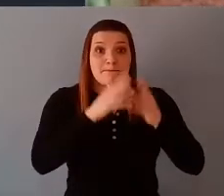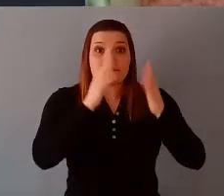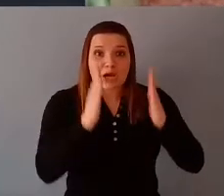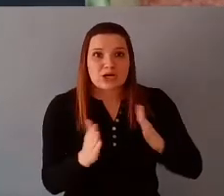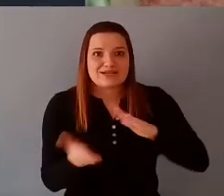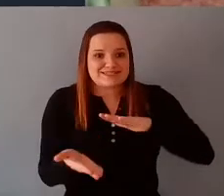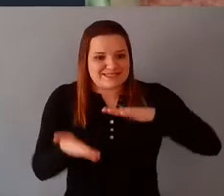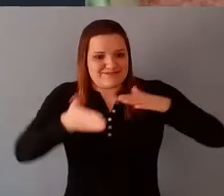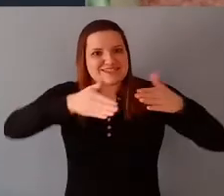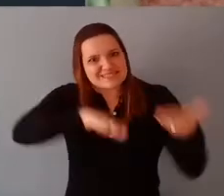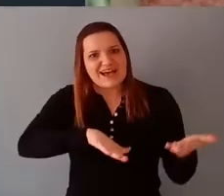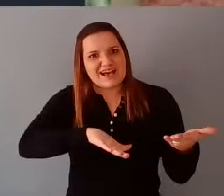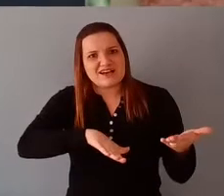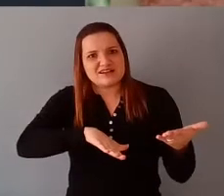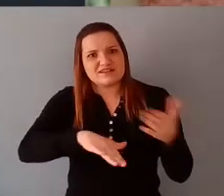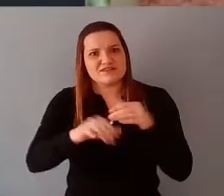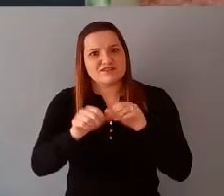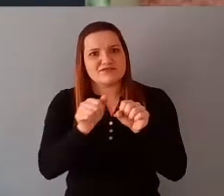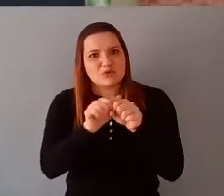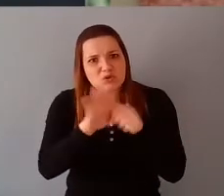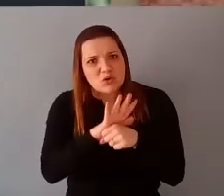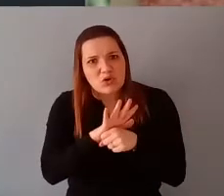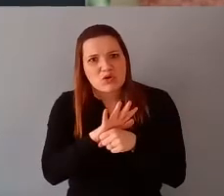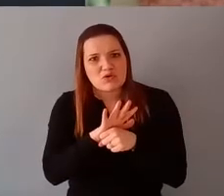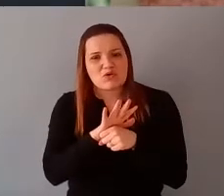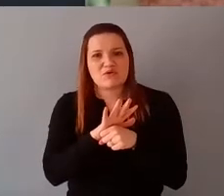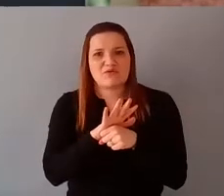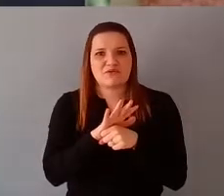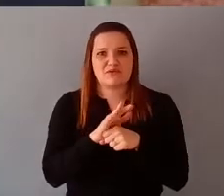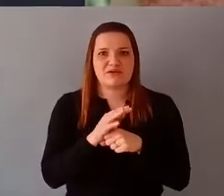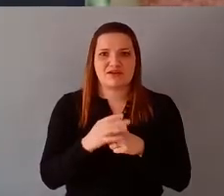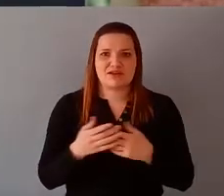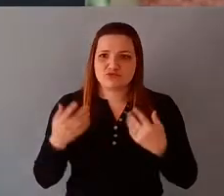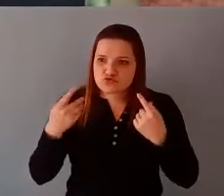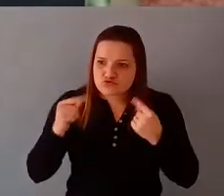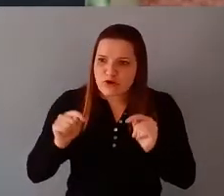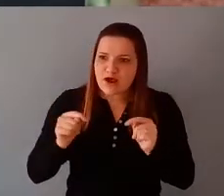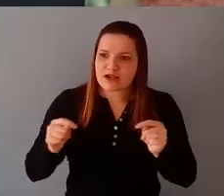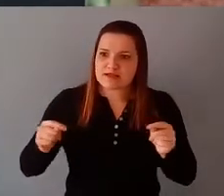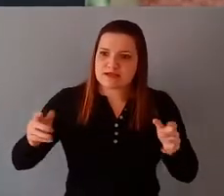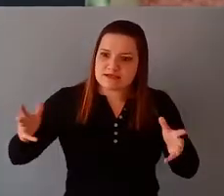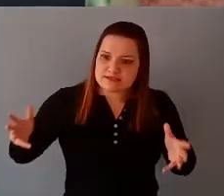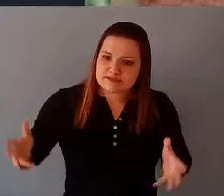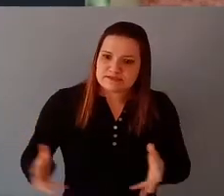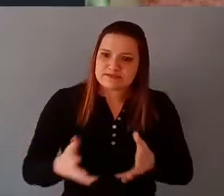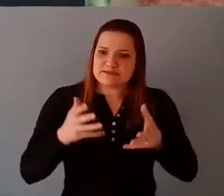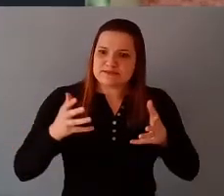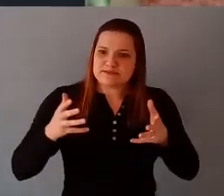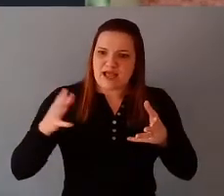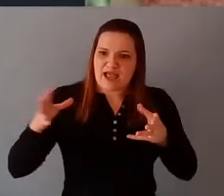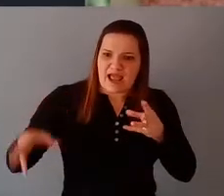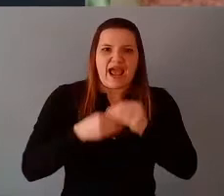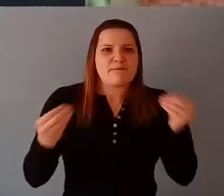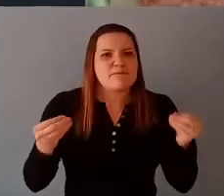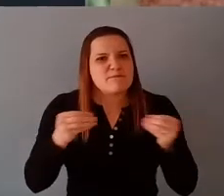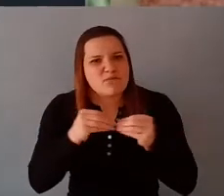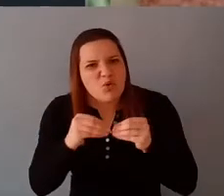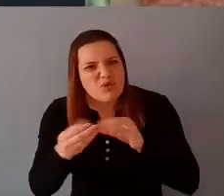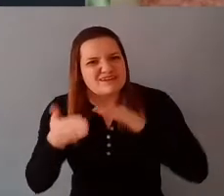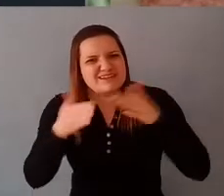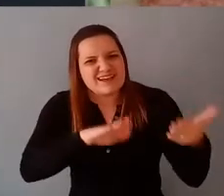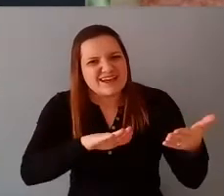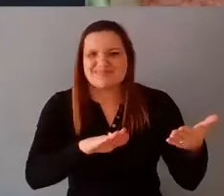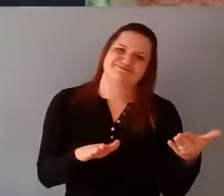of this virus, and to contribute, further illness or potential death